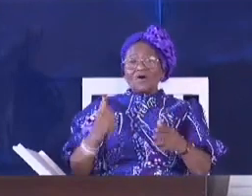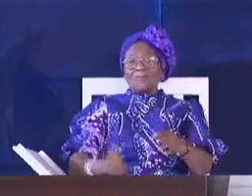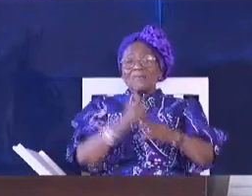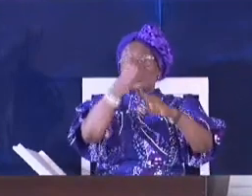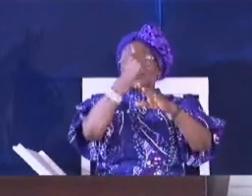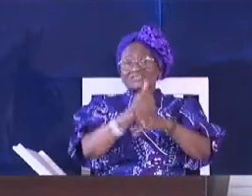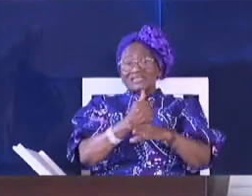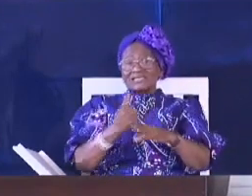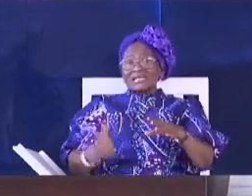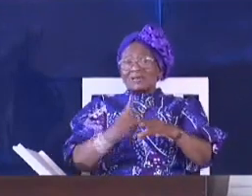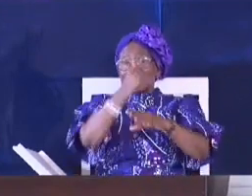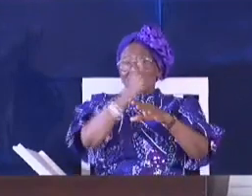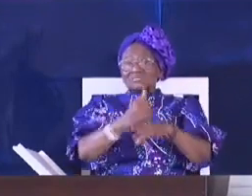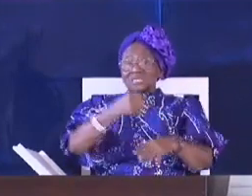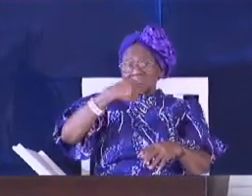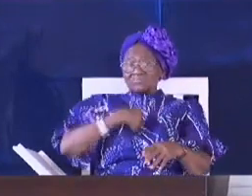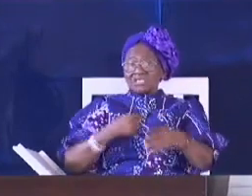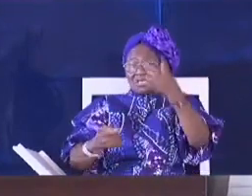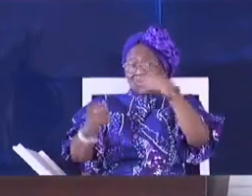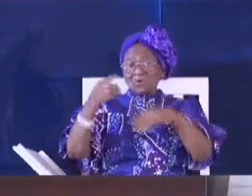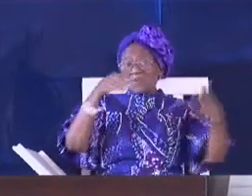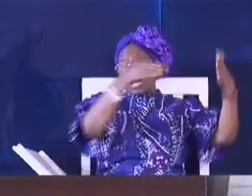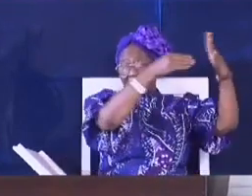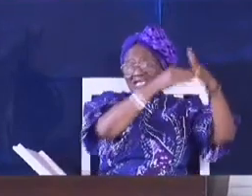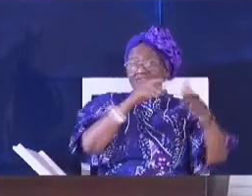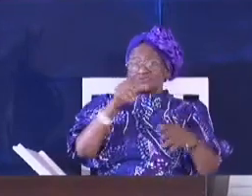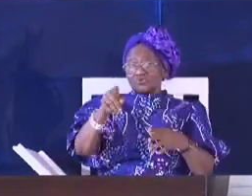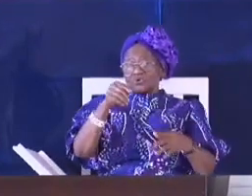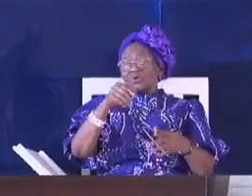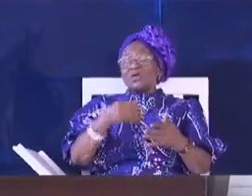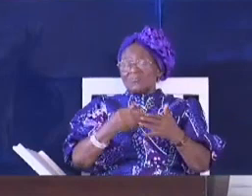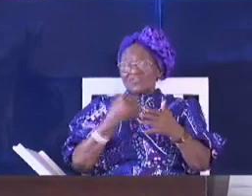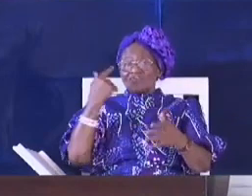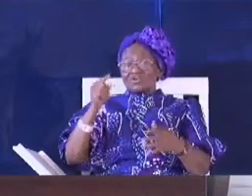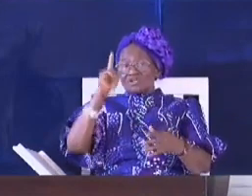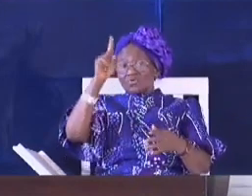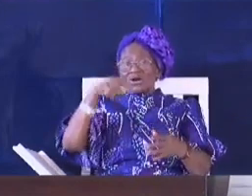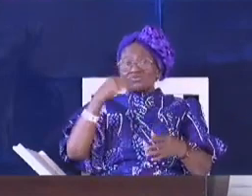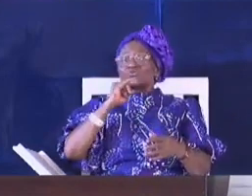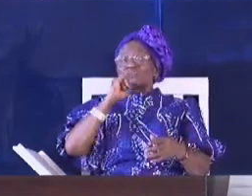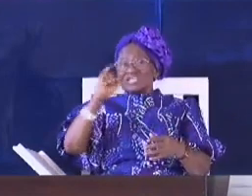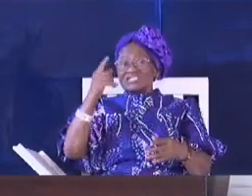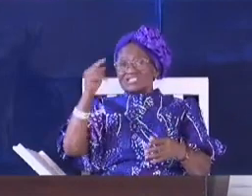Mountain, I'm coming against you before the one who was the original